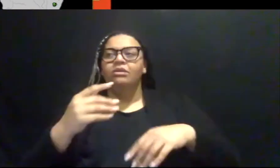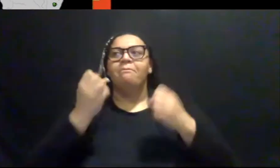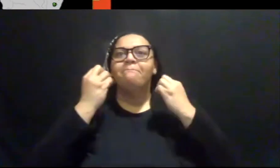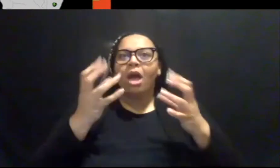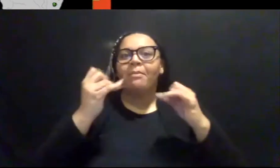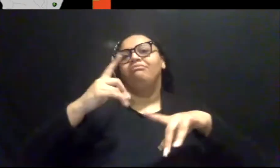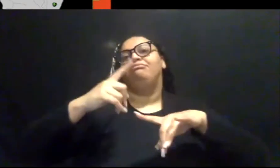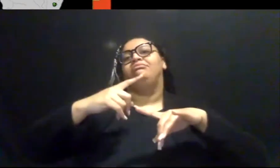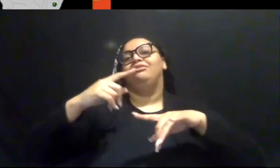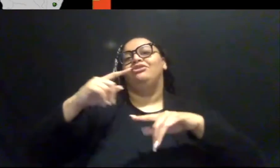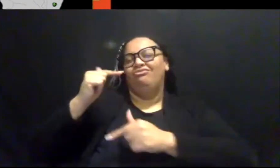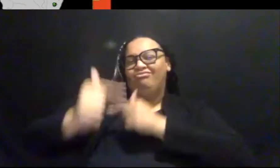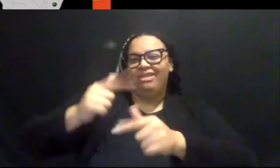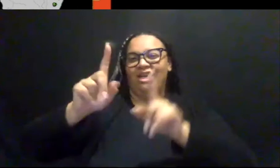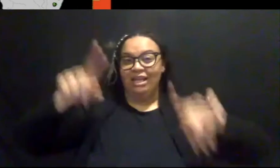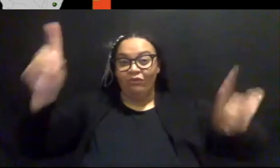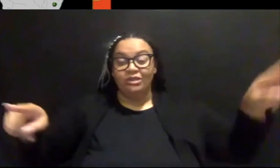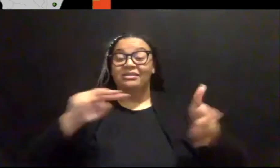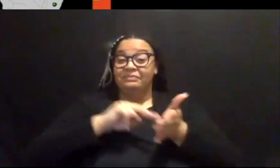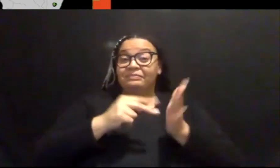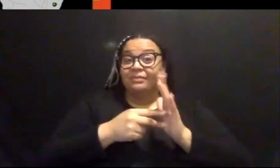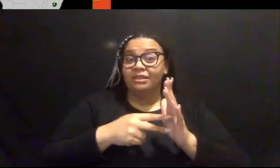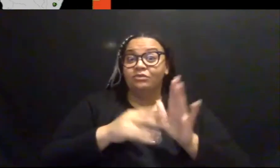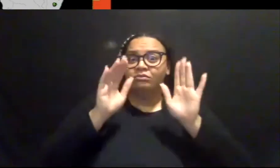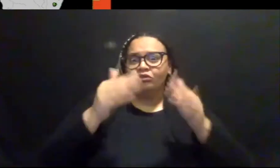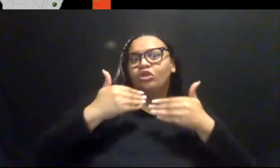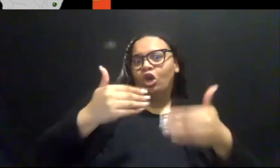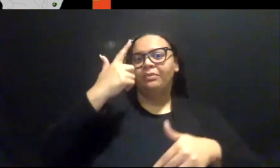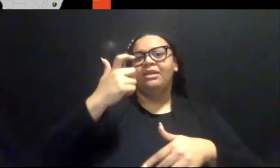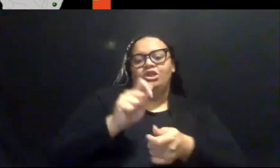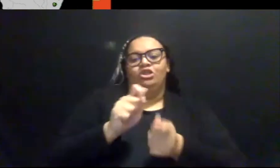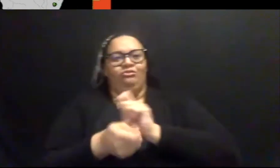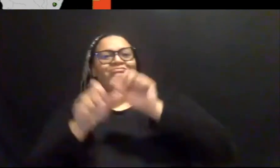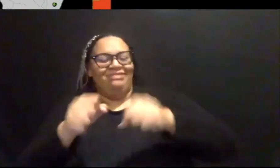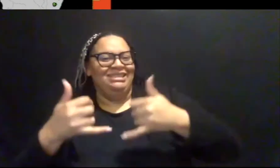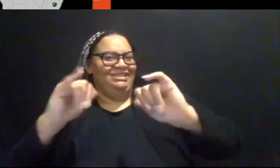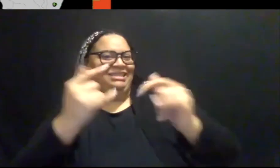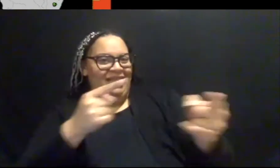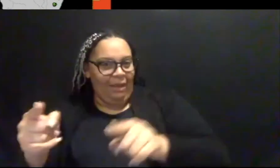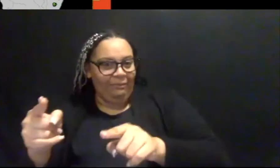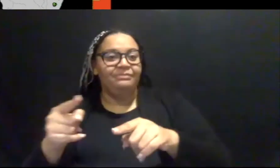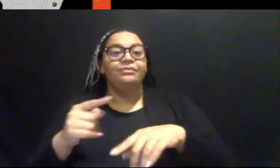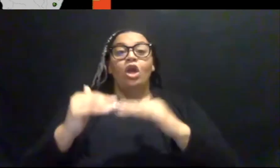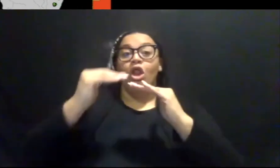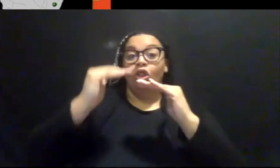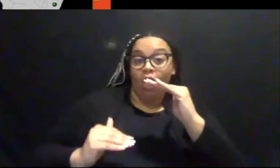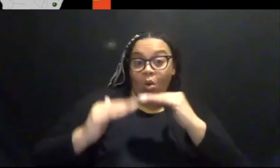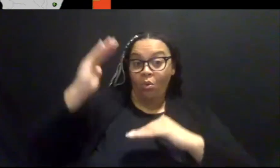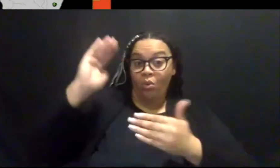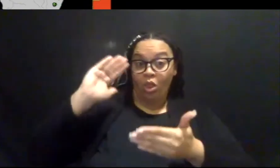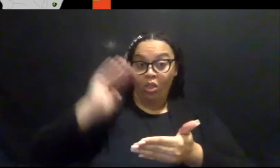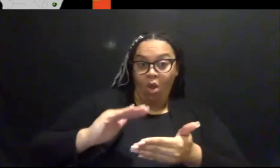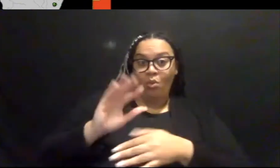great, because that means adaptation is still possible. There's low FST, which basically is